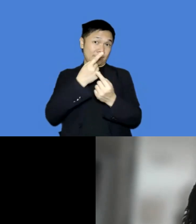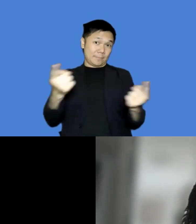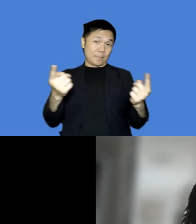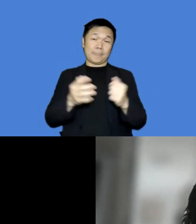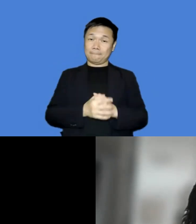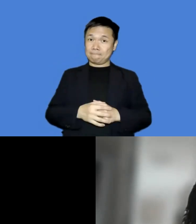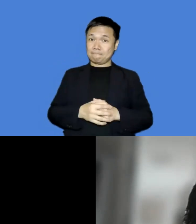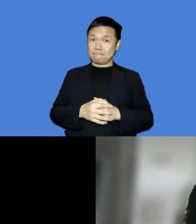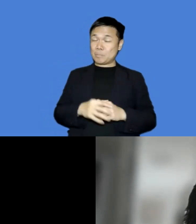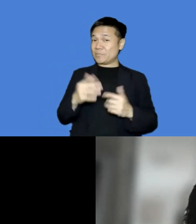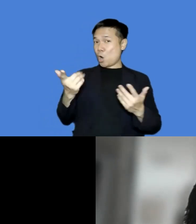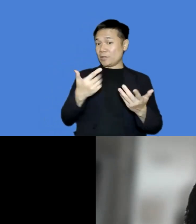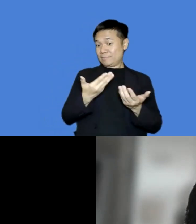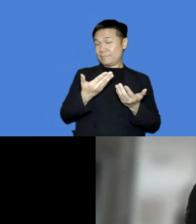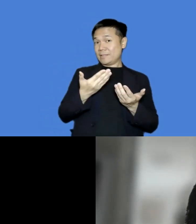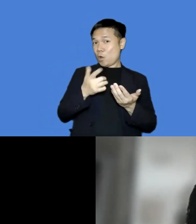resources as well as needed.